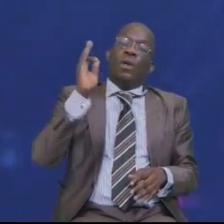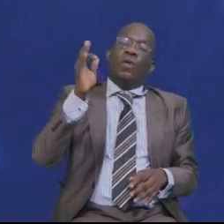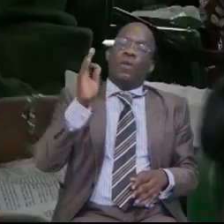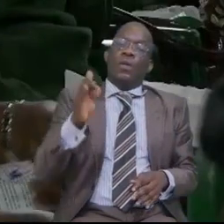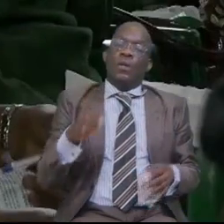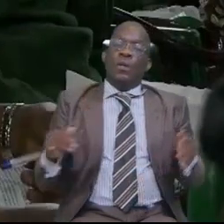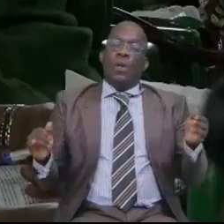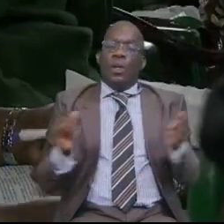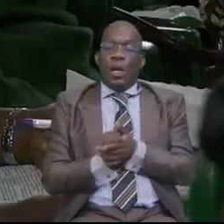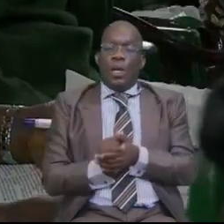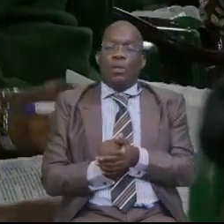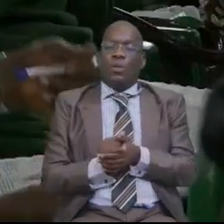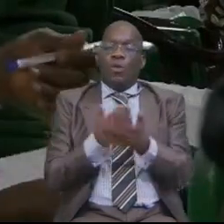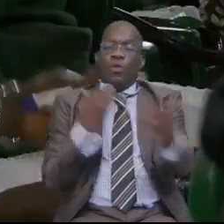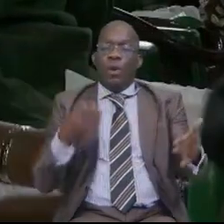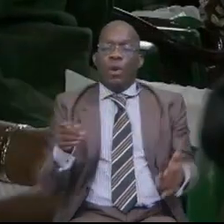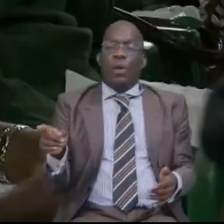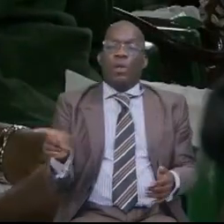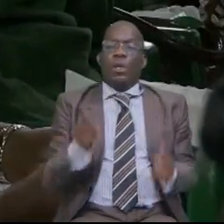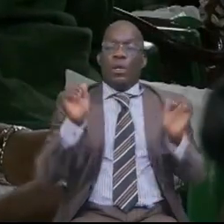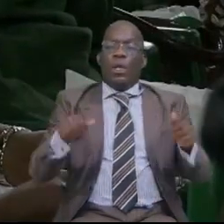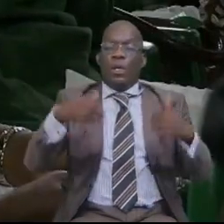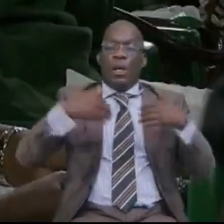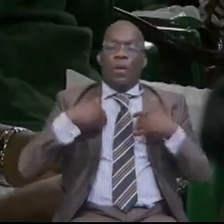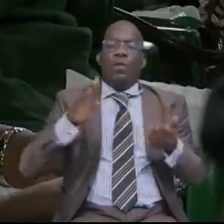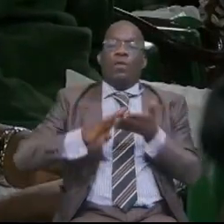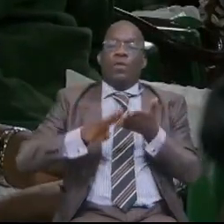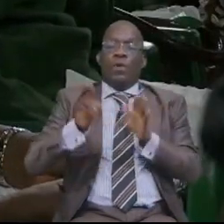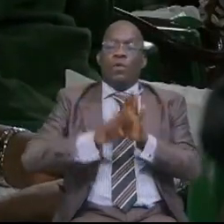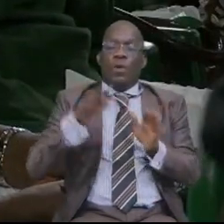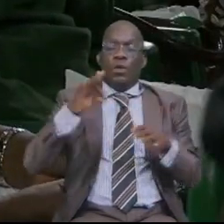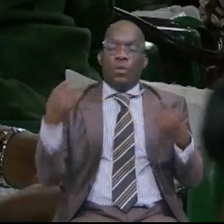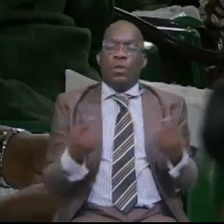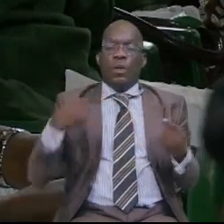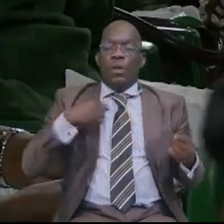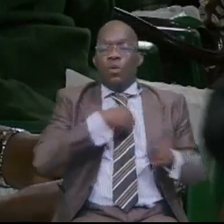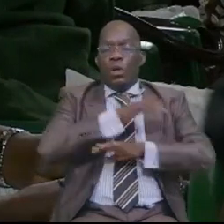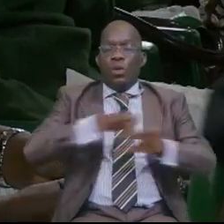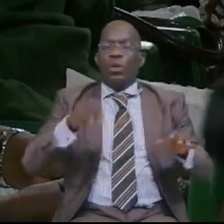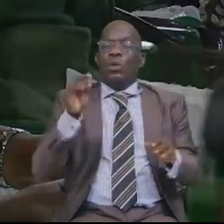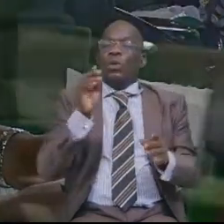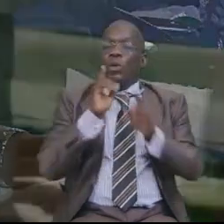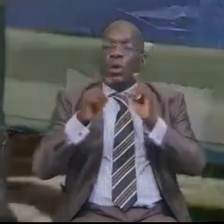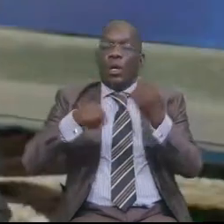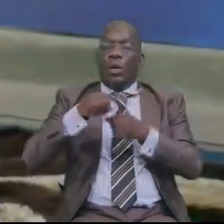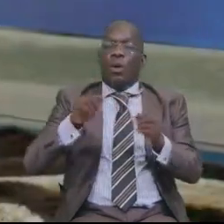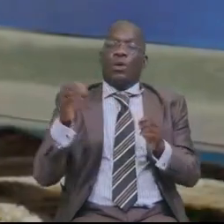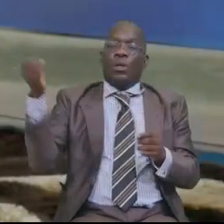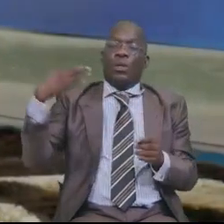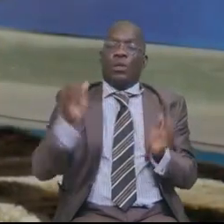can have the forgiveness of their sin. We don't talk about grace without